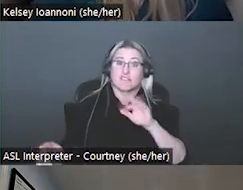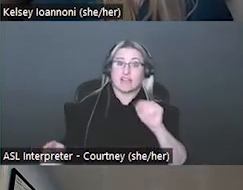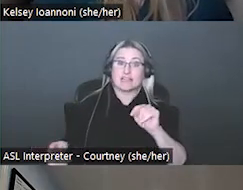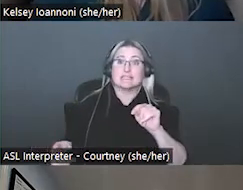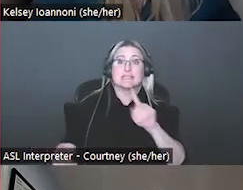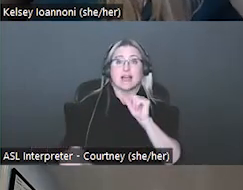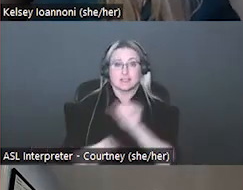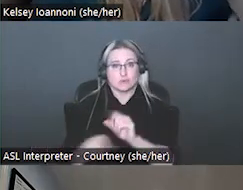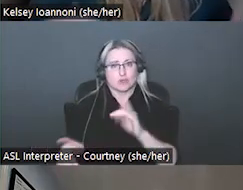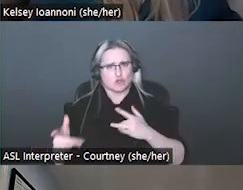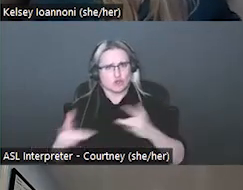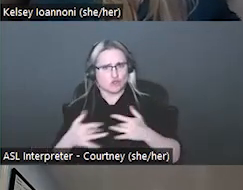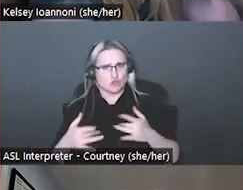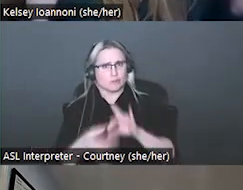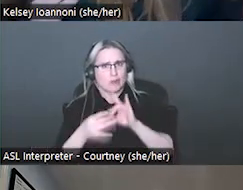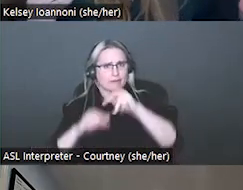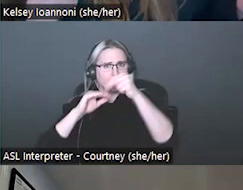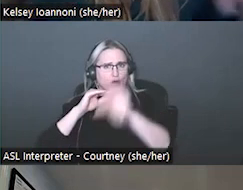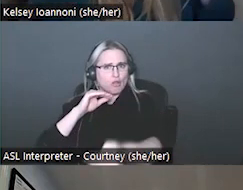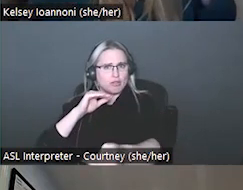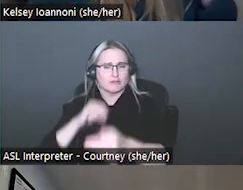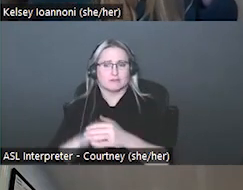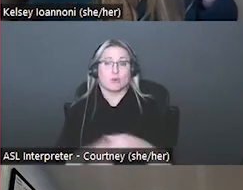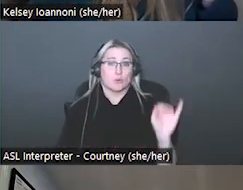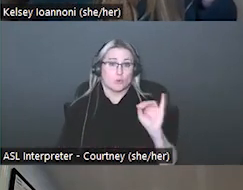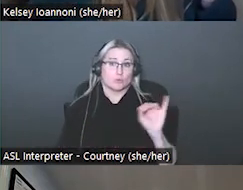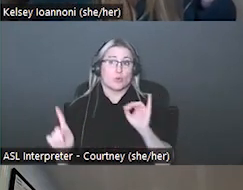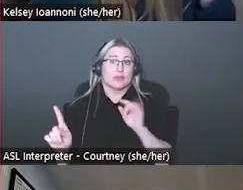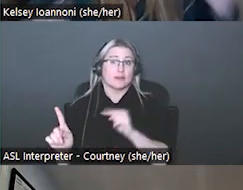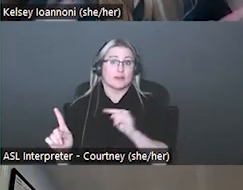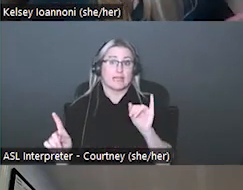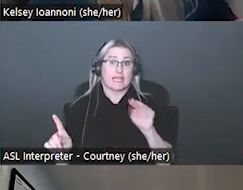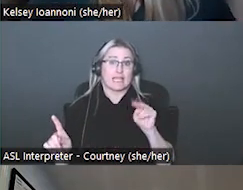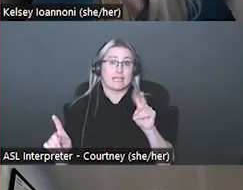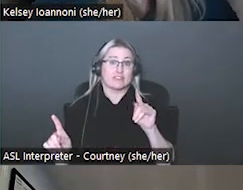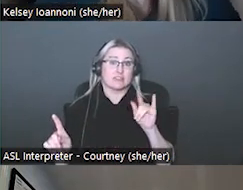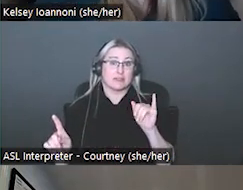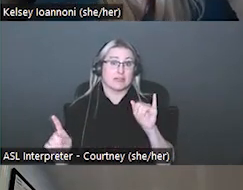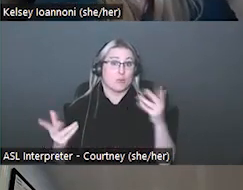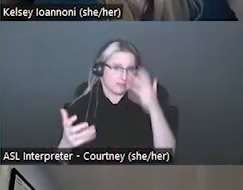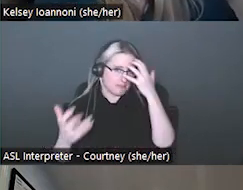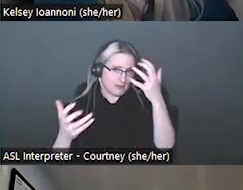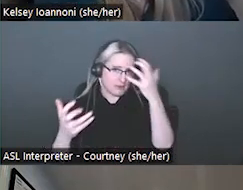concerns. And in this case, you can even link to the invisibility of her migraines, for example.